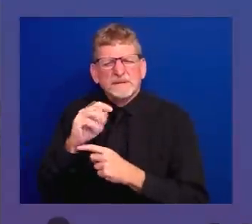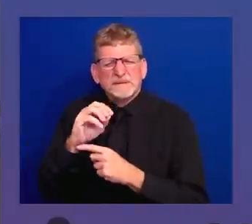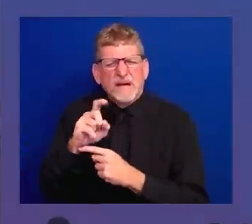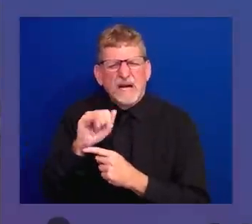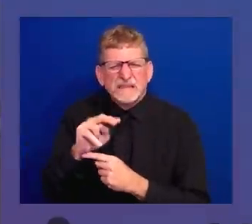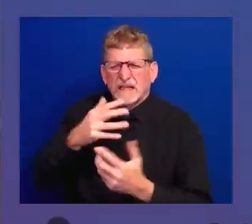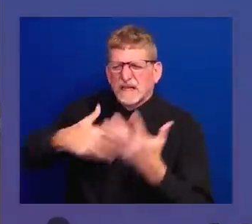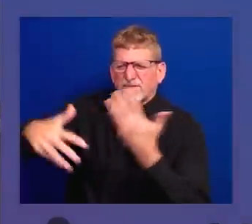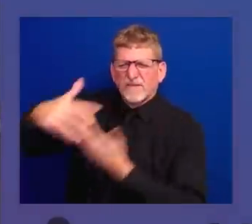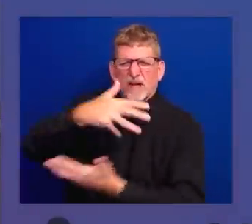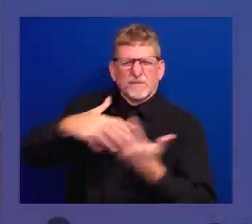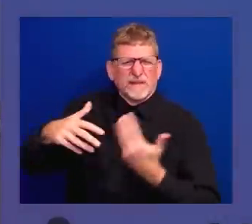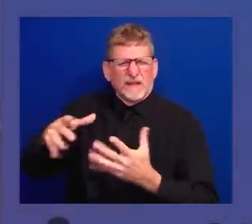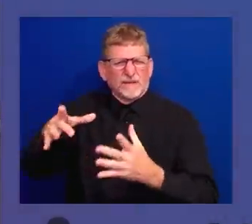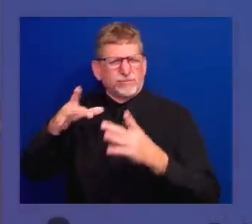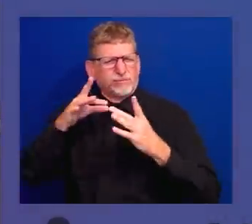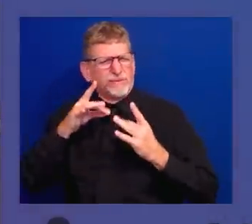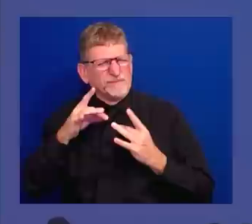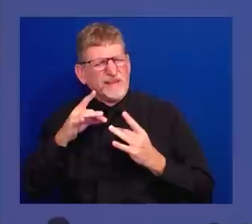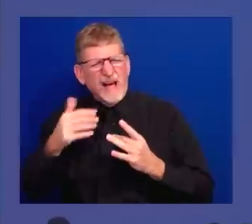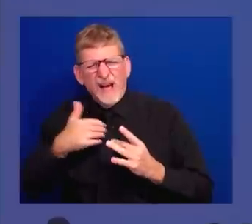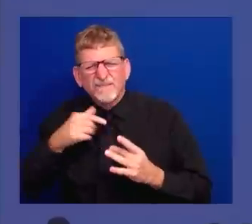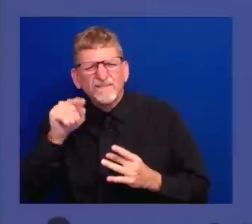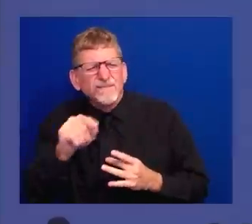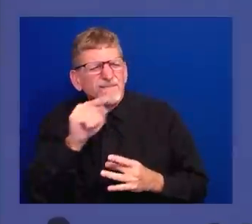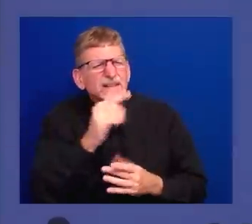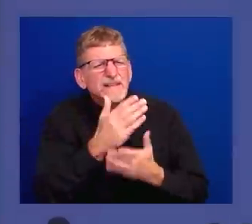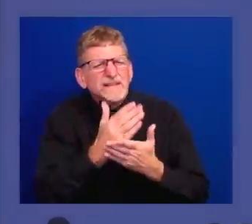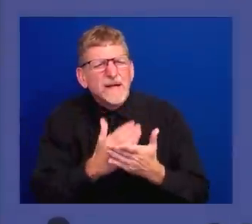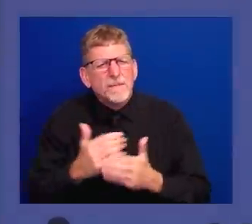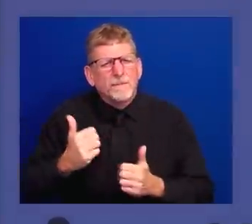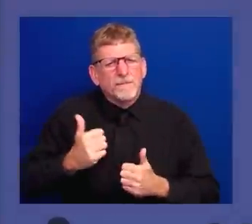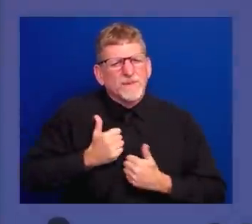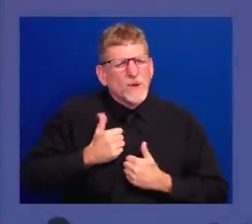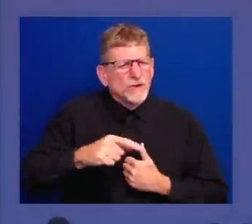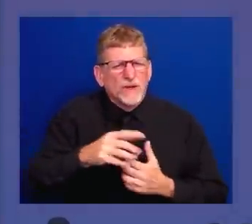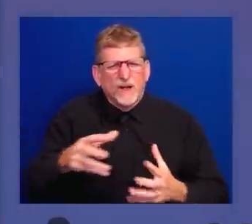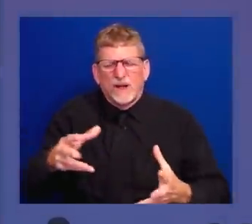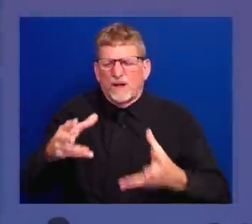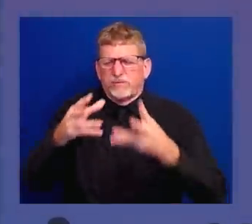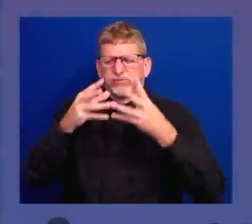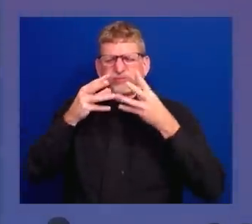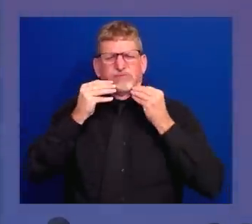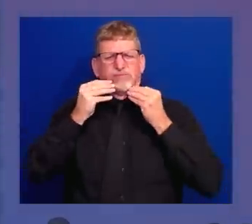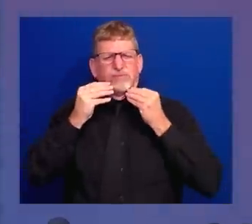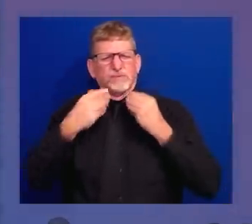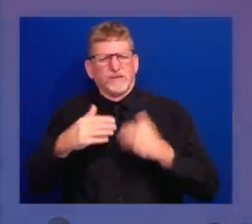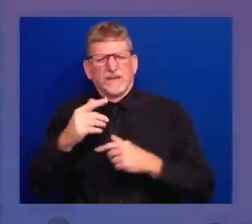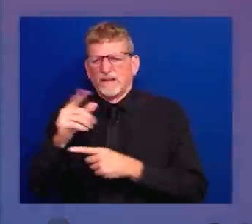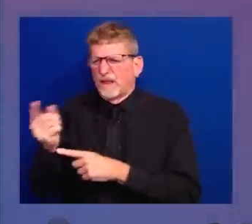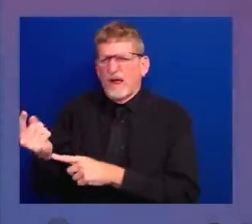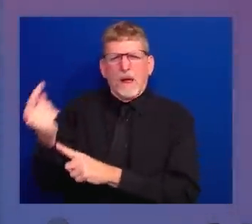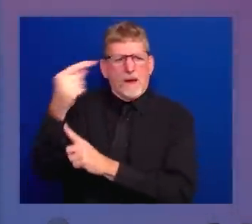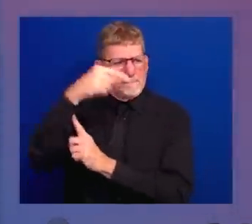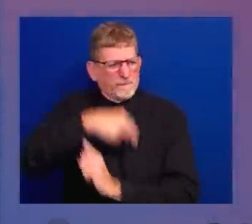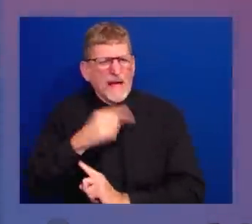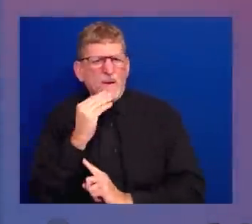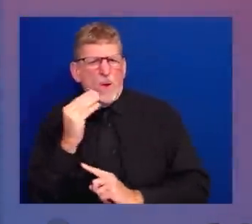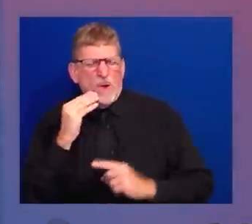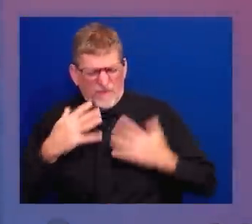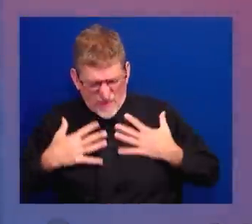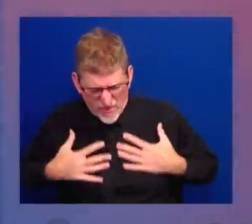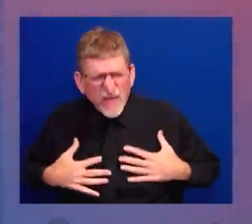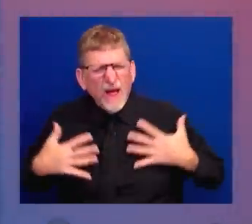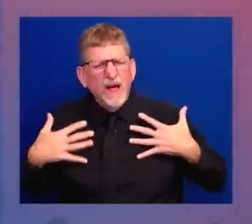Later, some of those vets developed conditions that followed them home, that impacted or took their lives long after the final bullets of war were